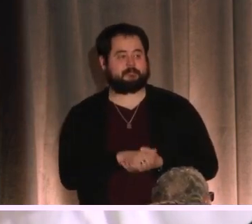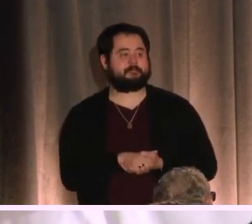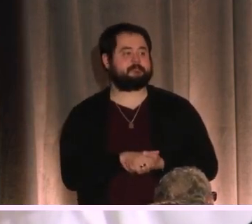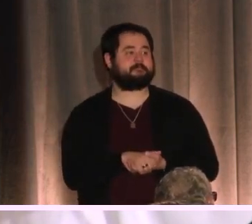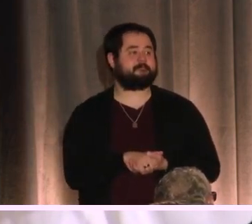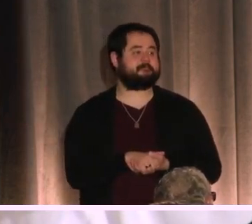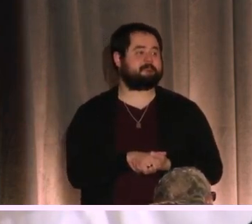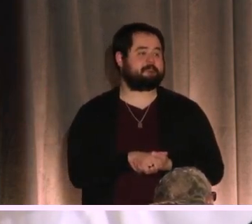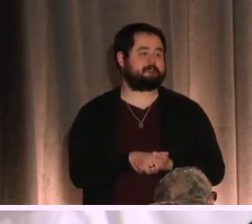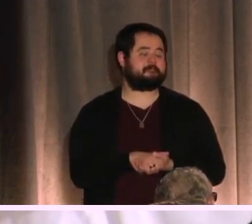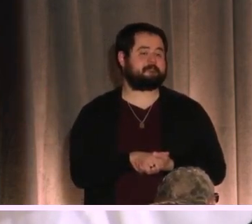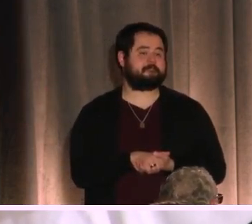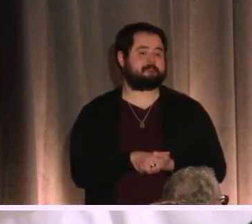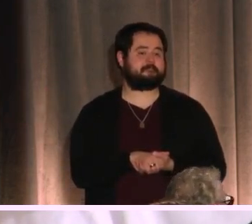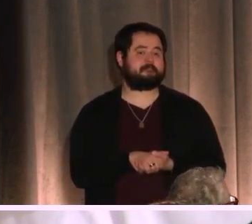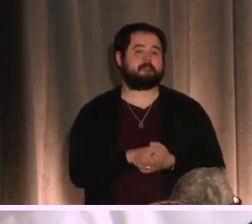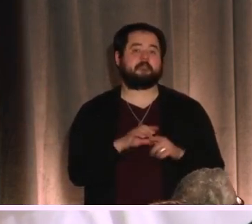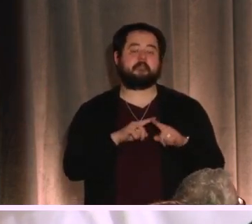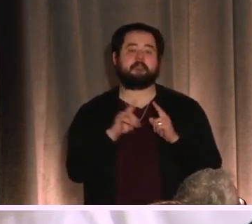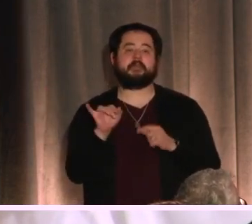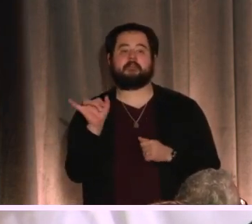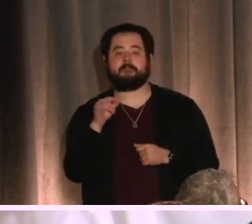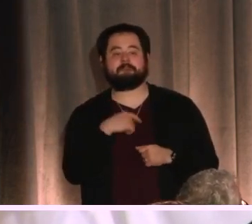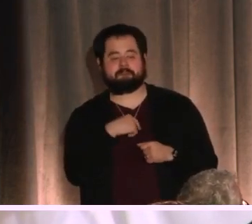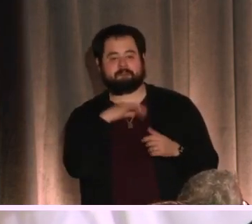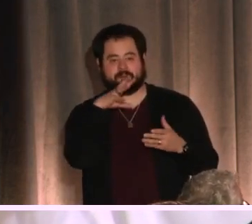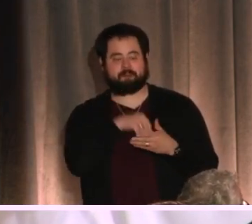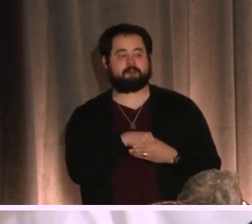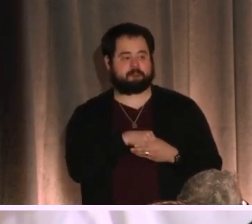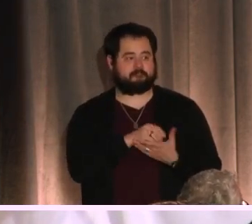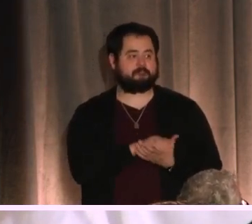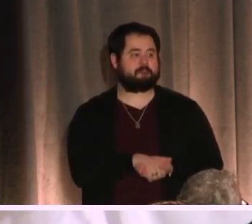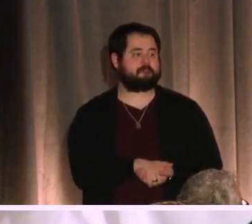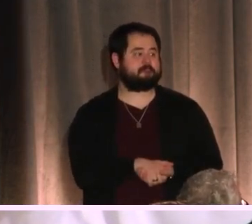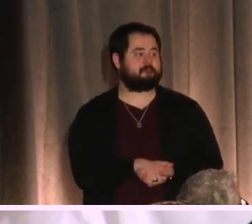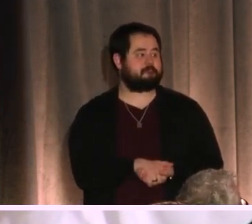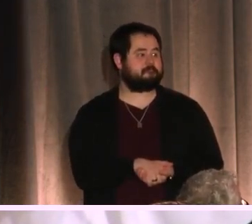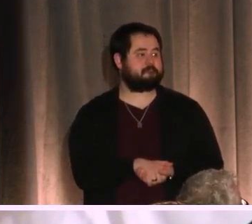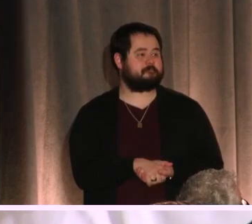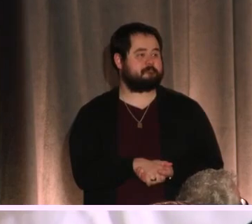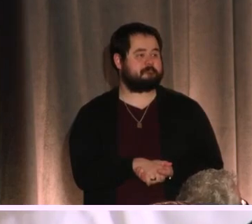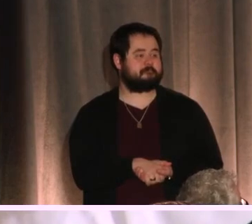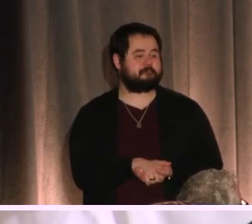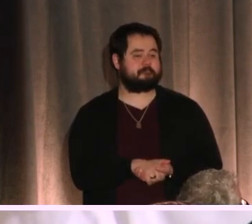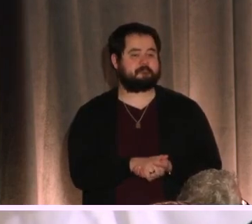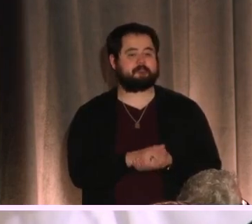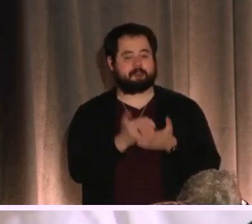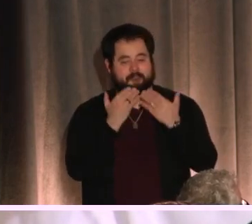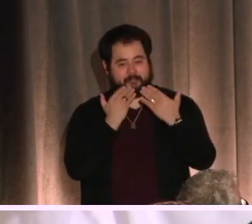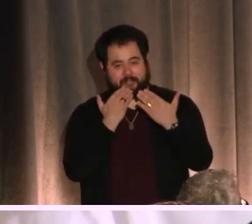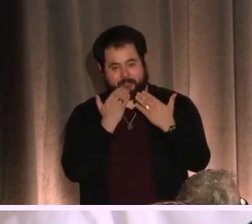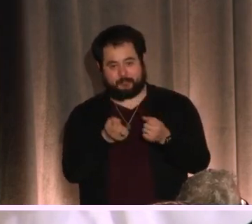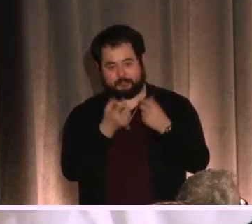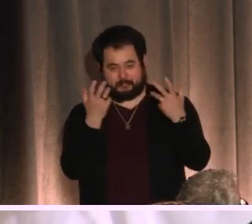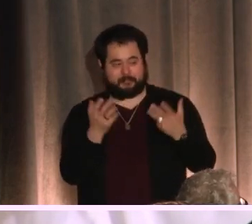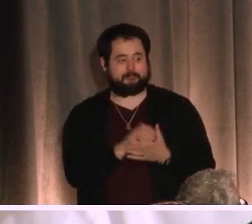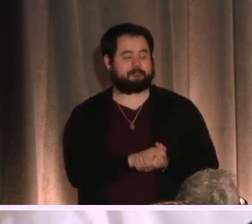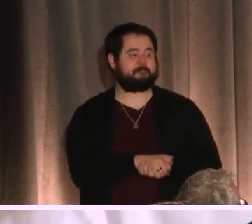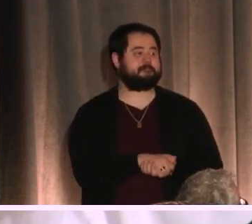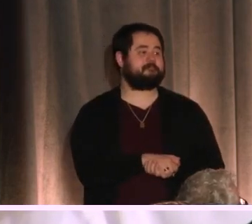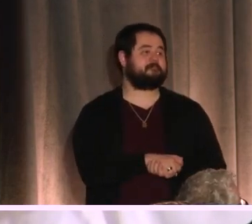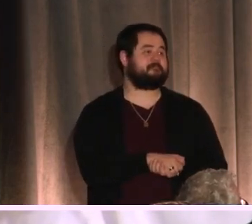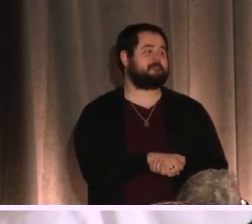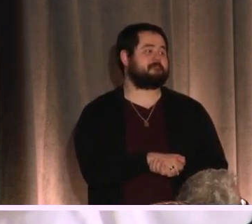forward, but being included. but being included. Thank you so much, Thank you for so much.